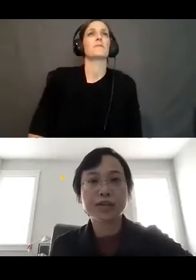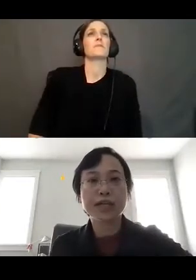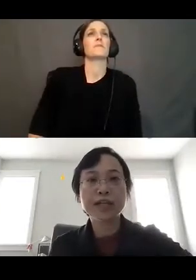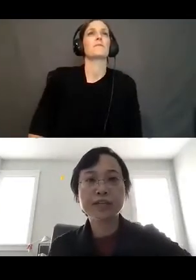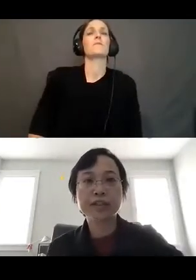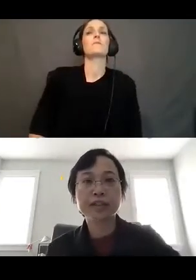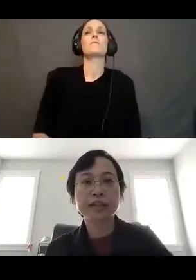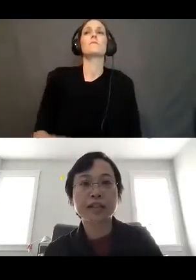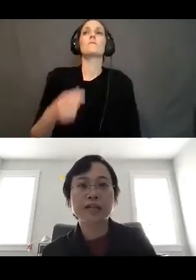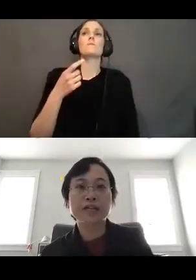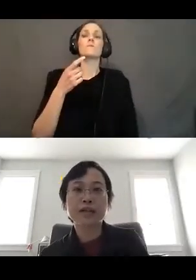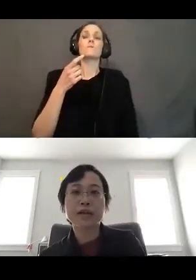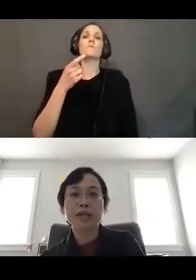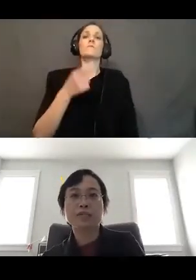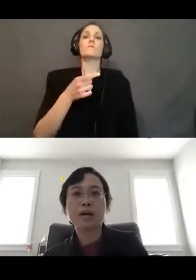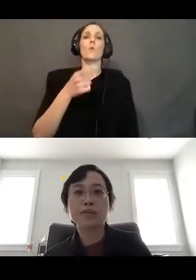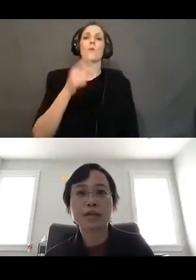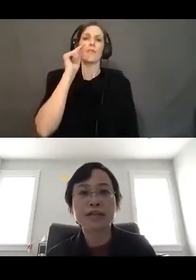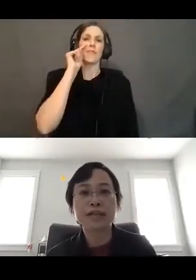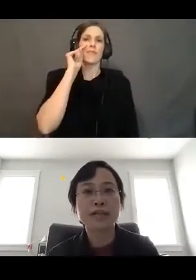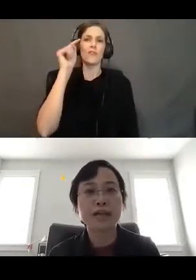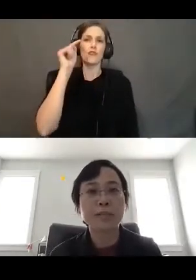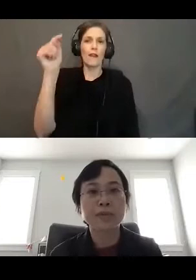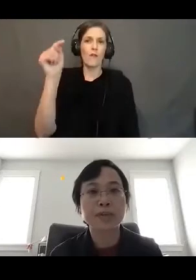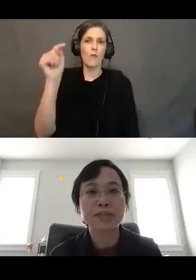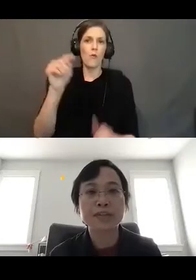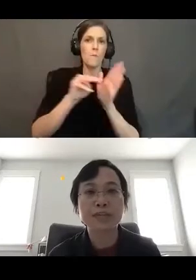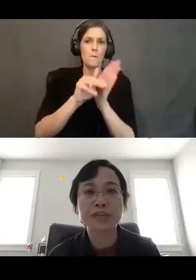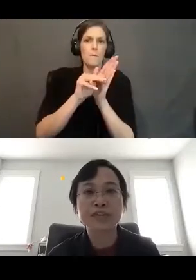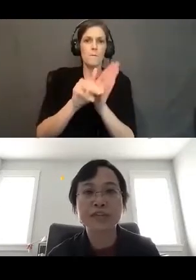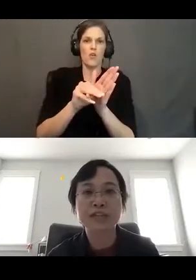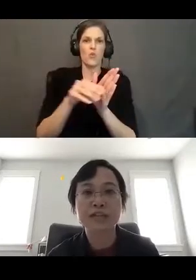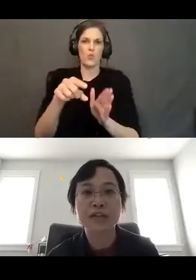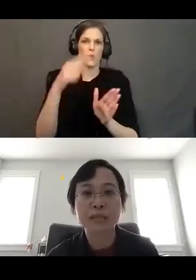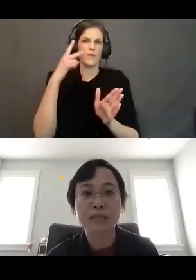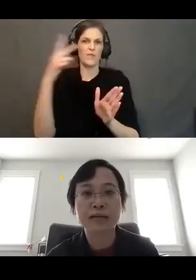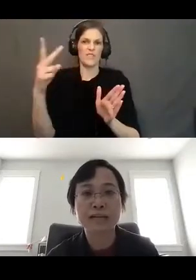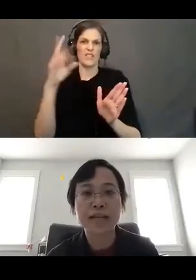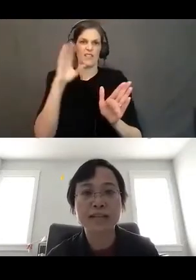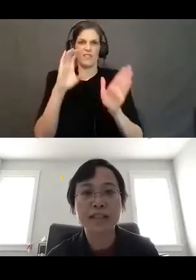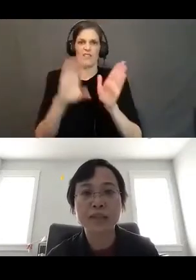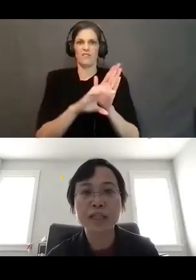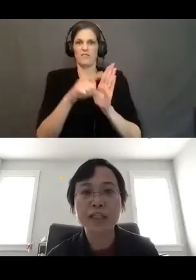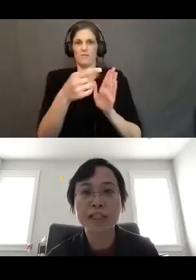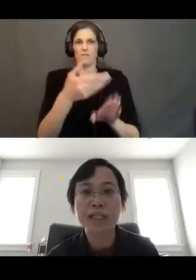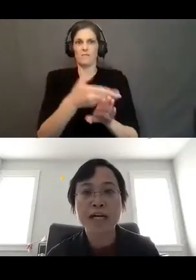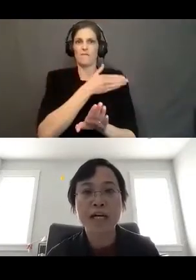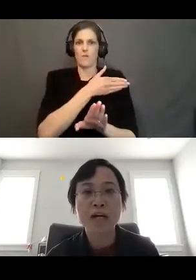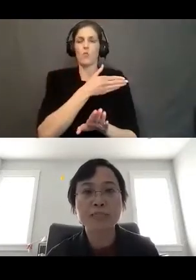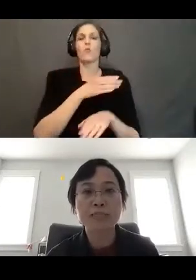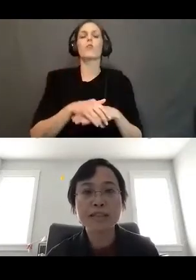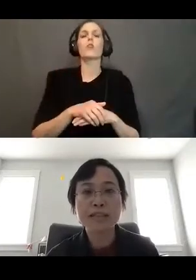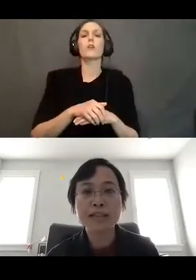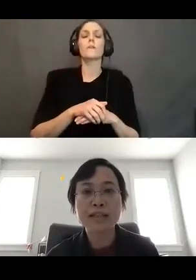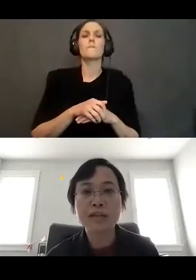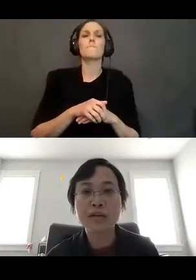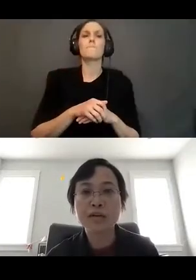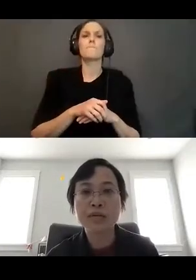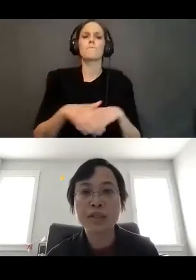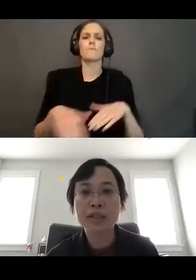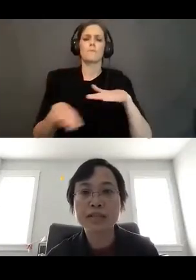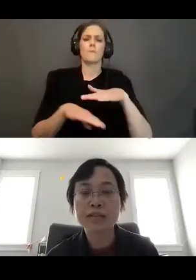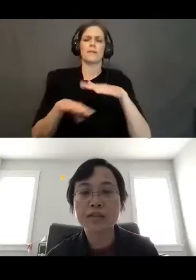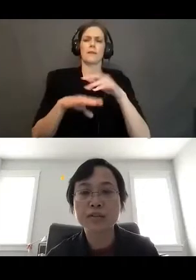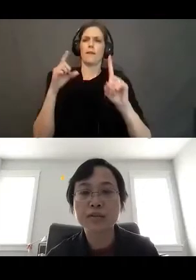So getting to the theoretical model that you have seen previously from Ken's introduction, basically the